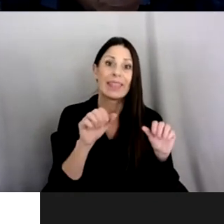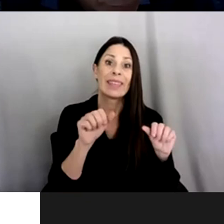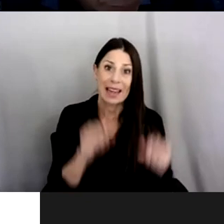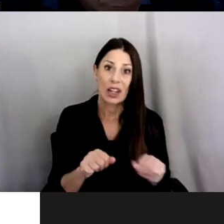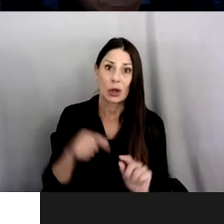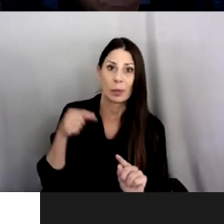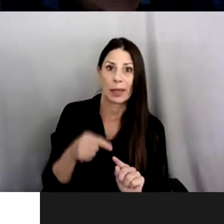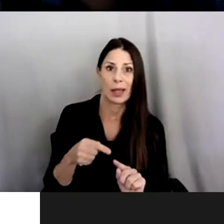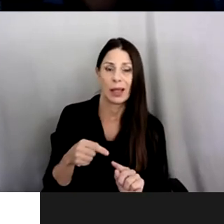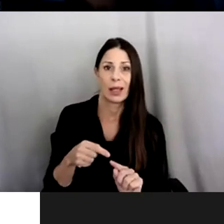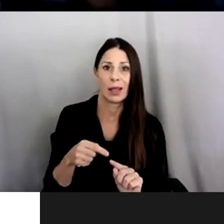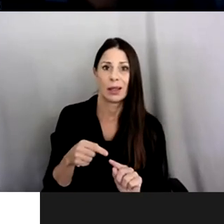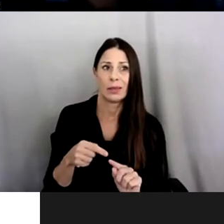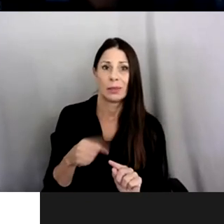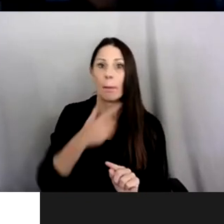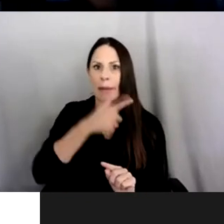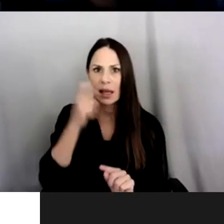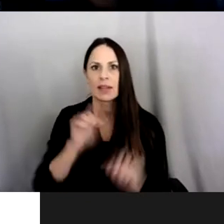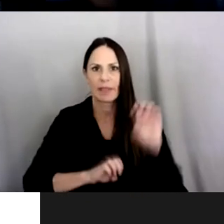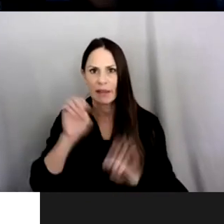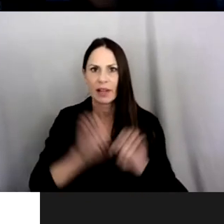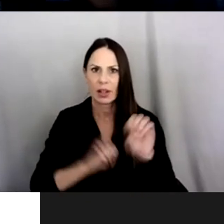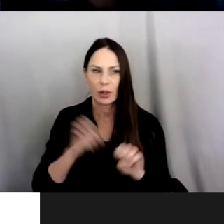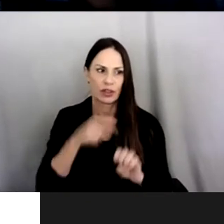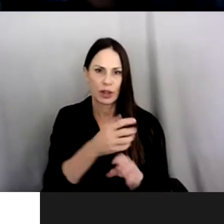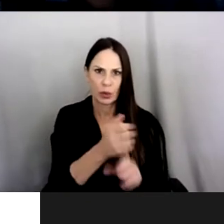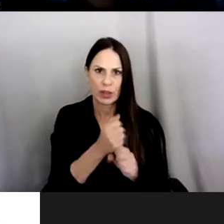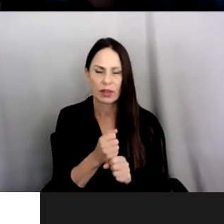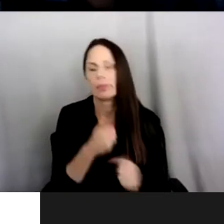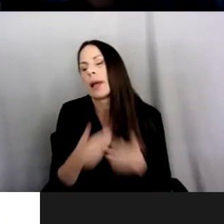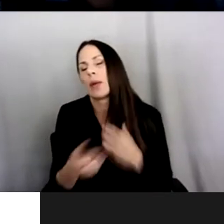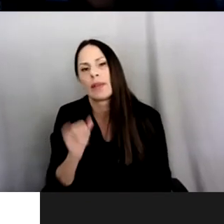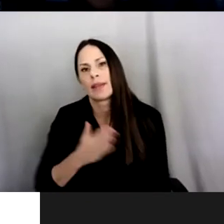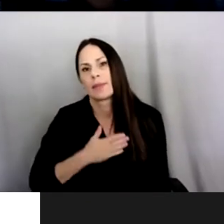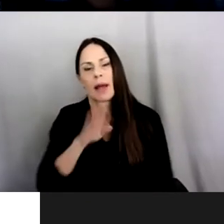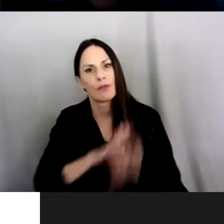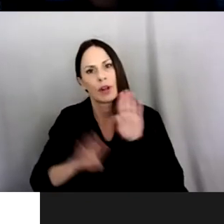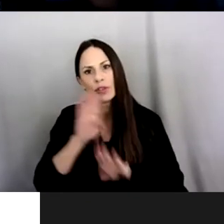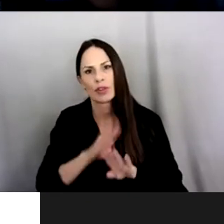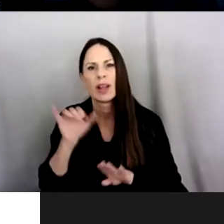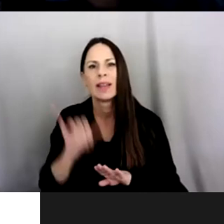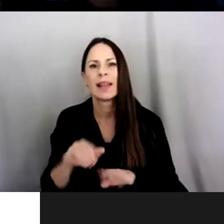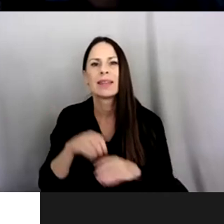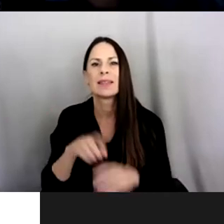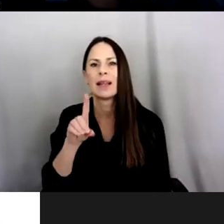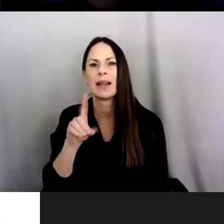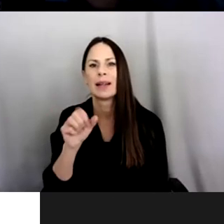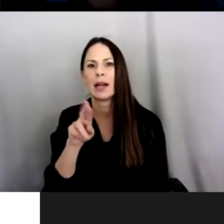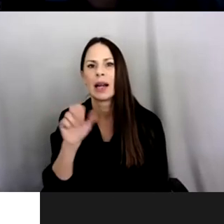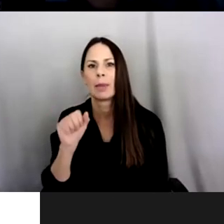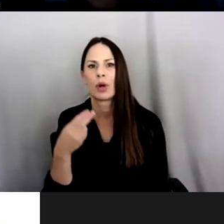receiving. And so anyway, that's just my frustration. That's in the Denver metro area, but I also Yeah. hear this